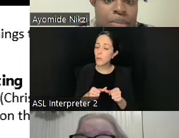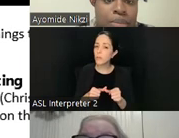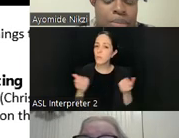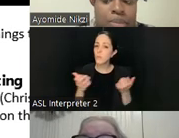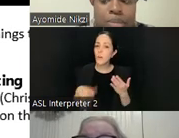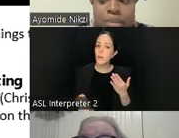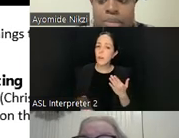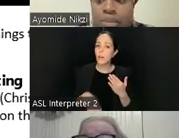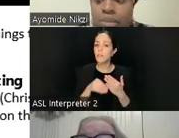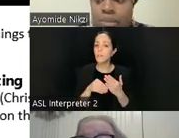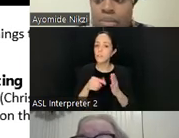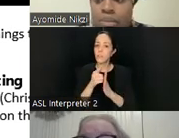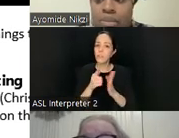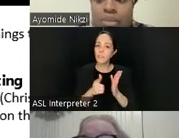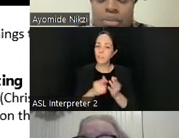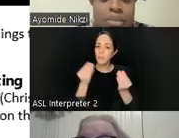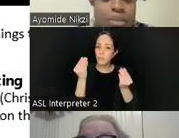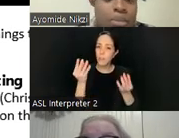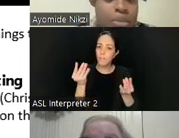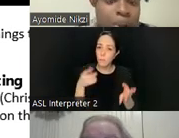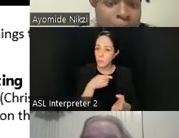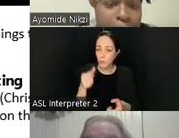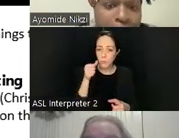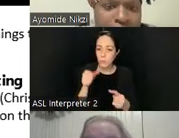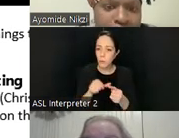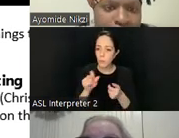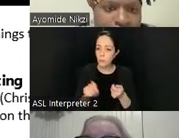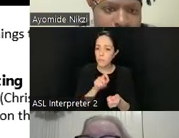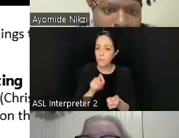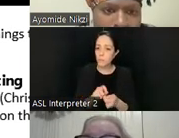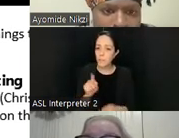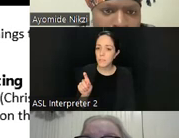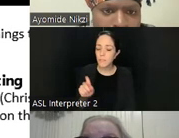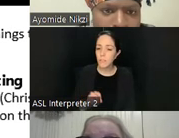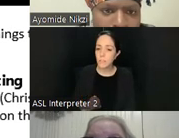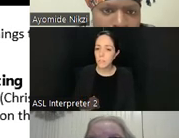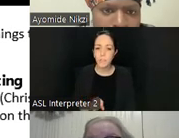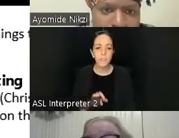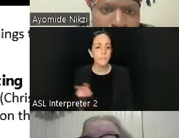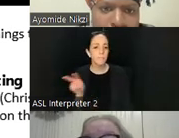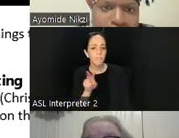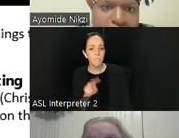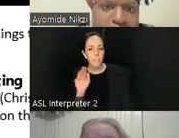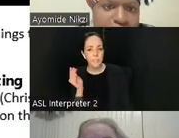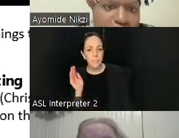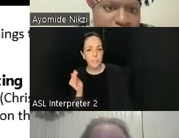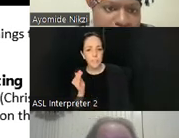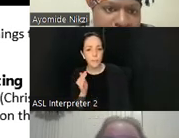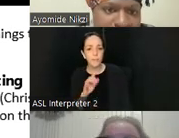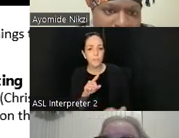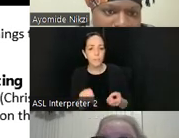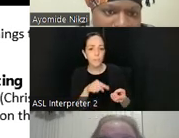information CMOG was wondering about. It looks like when would a disclosure